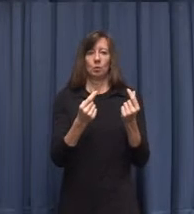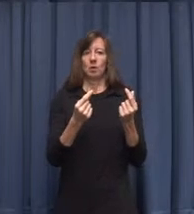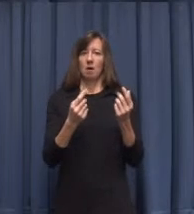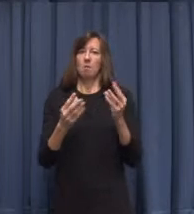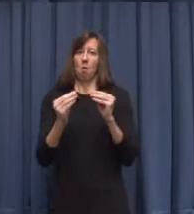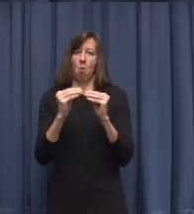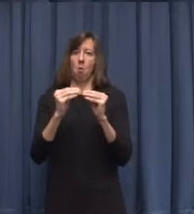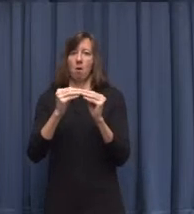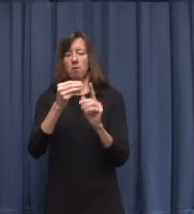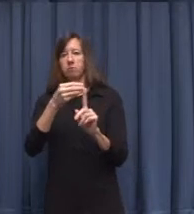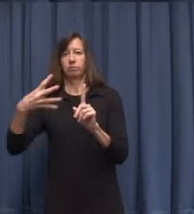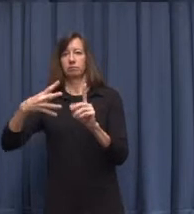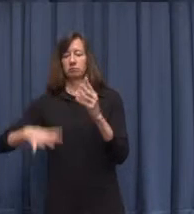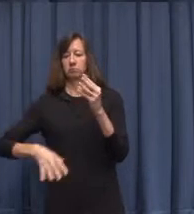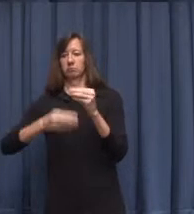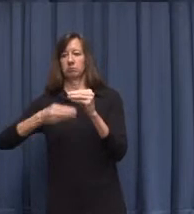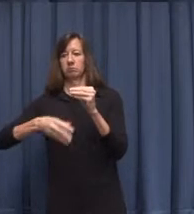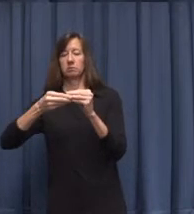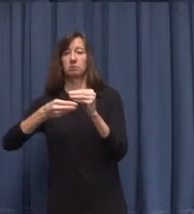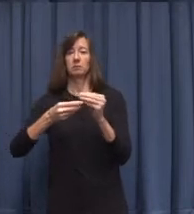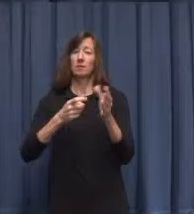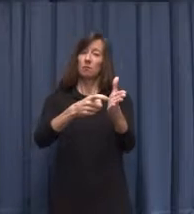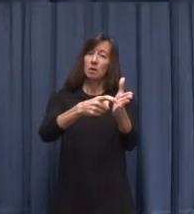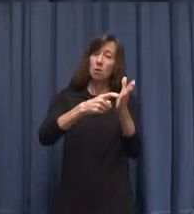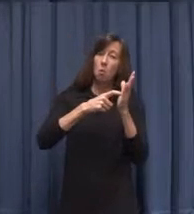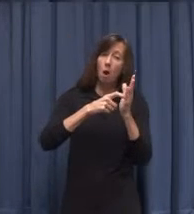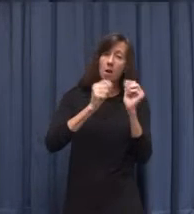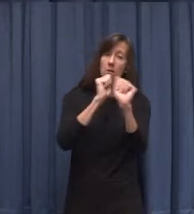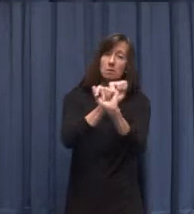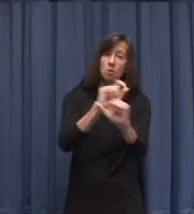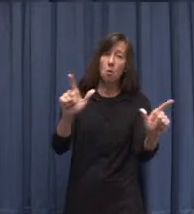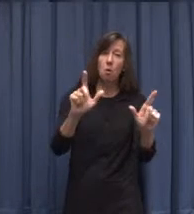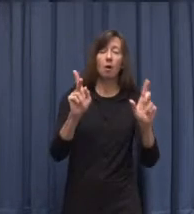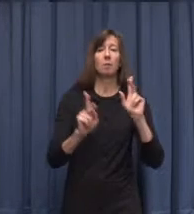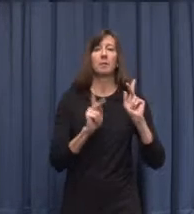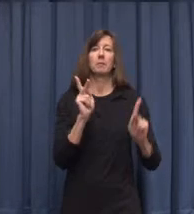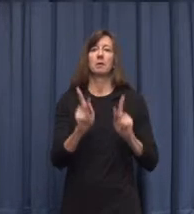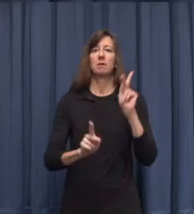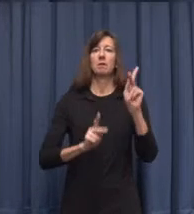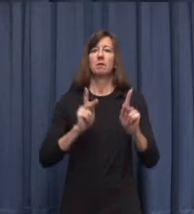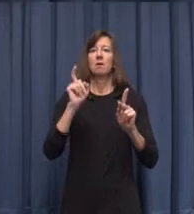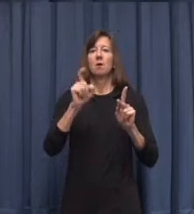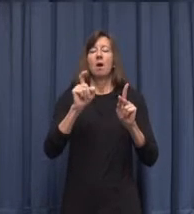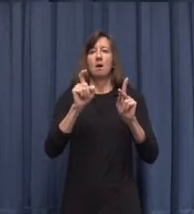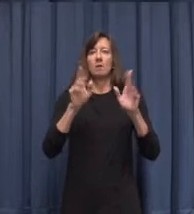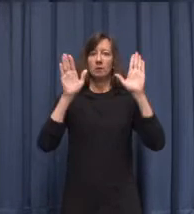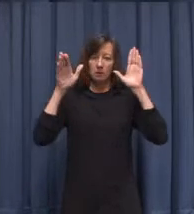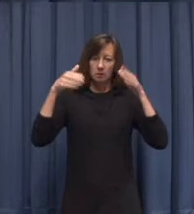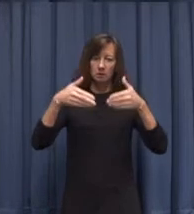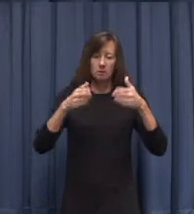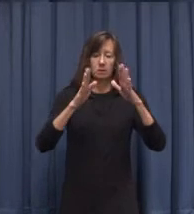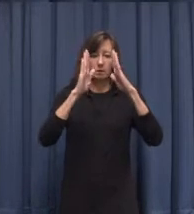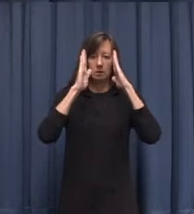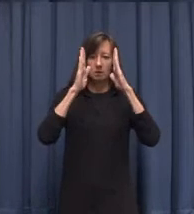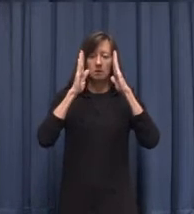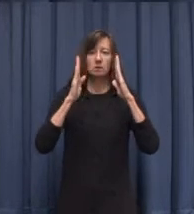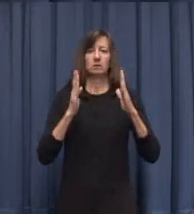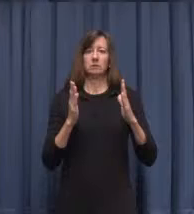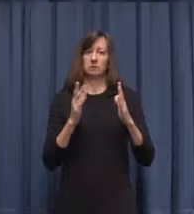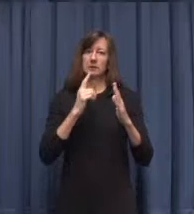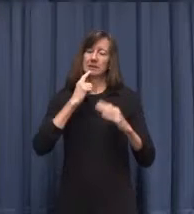every single one of us getting our head back in the game, taking this seriously, and so we'll talk about that as